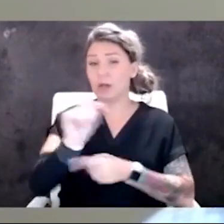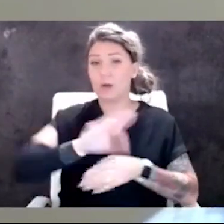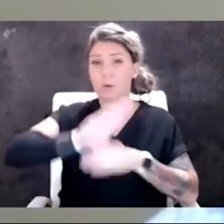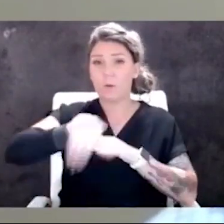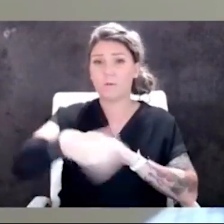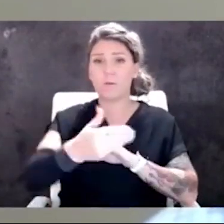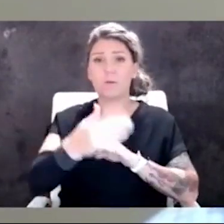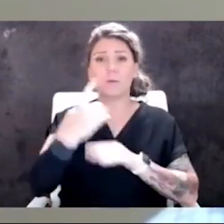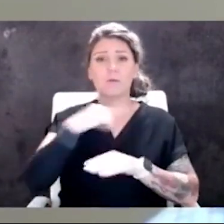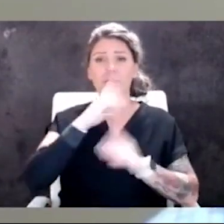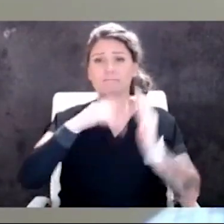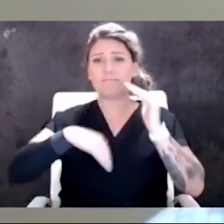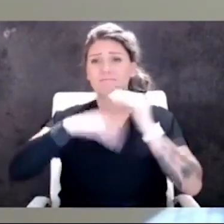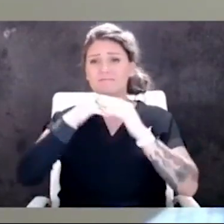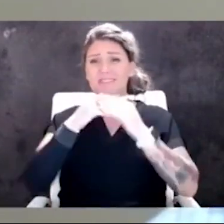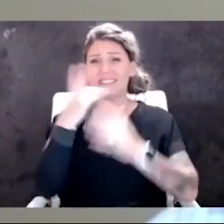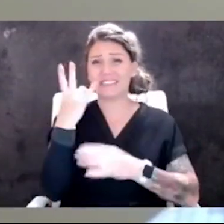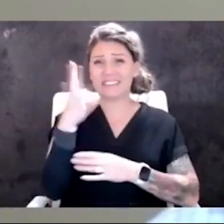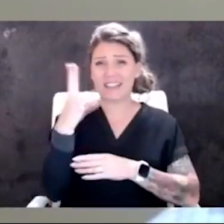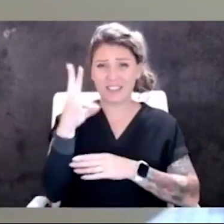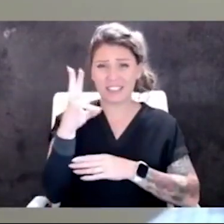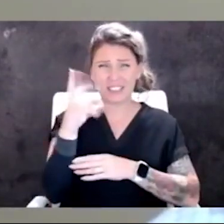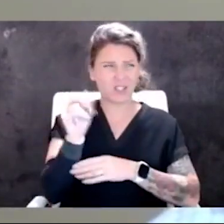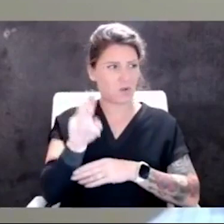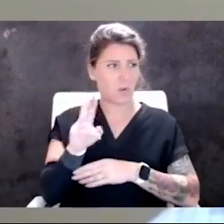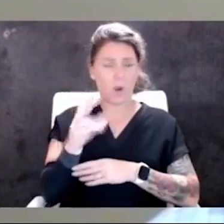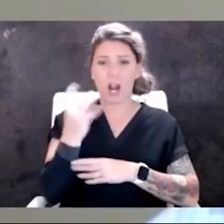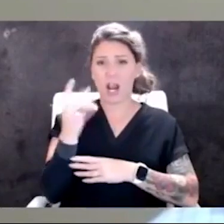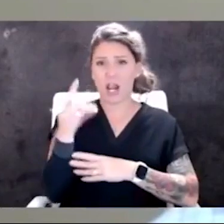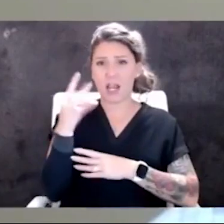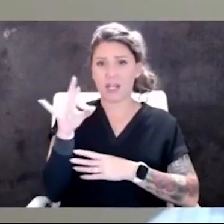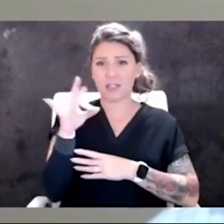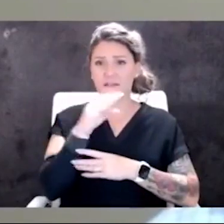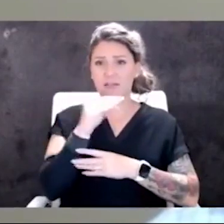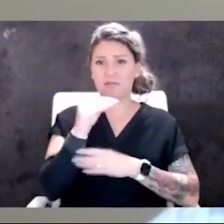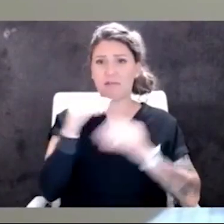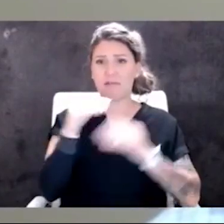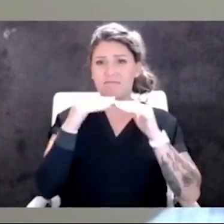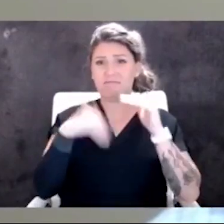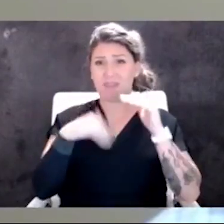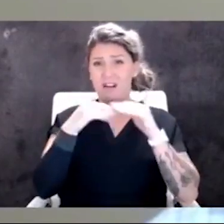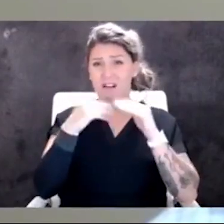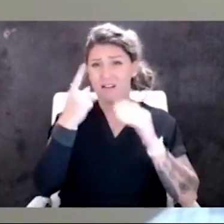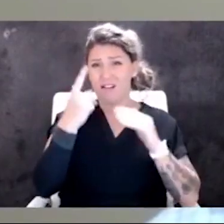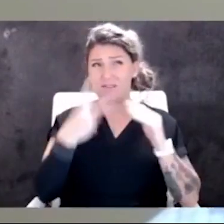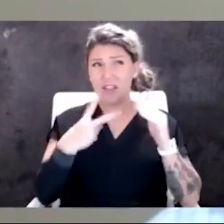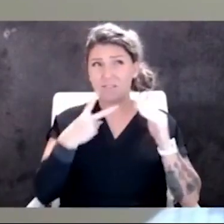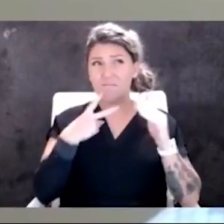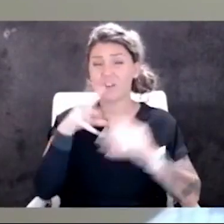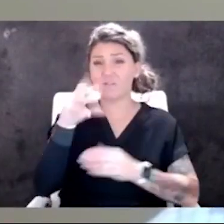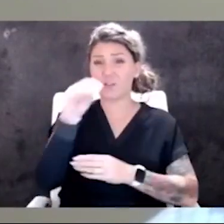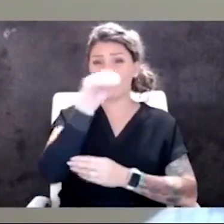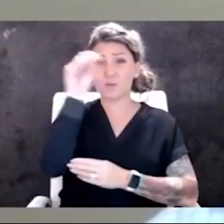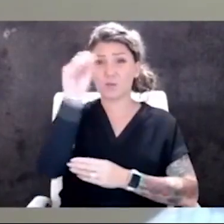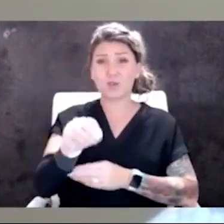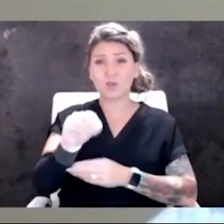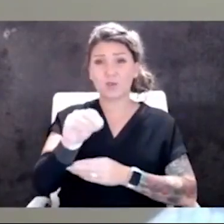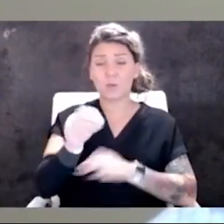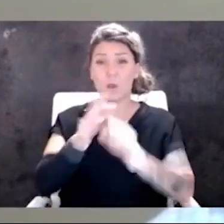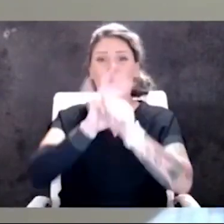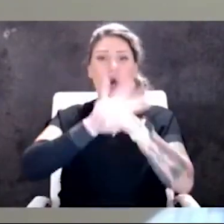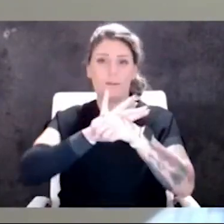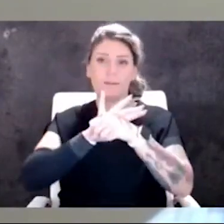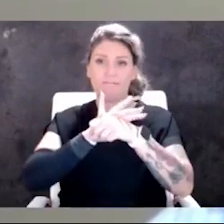reached 17 or 18, and just under 50% of those patients were COVID